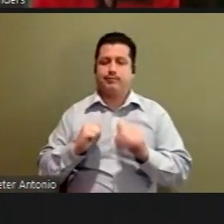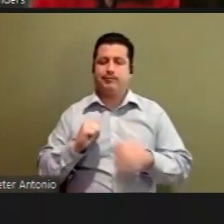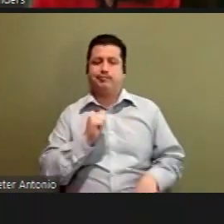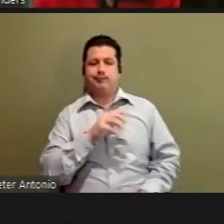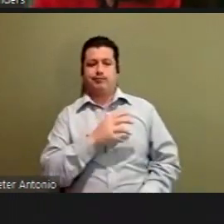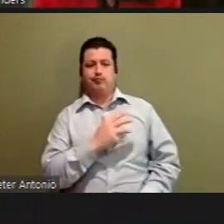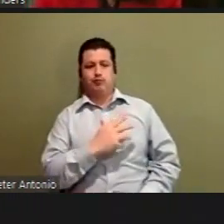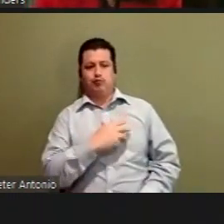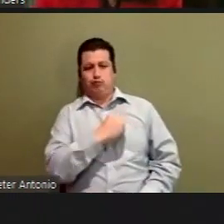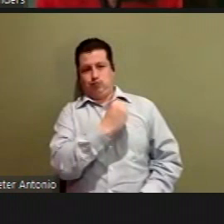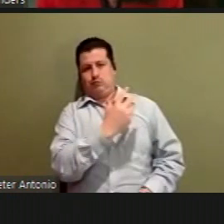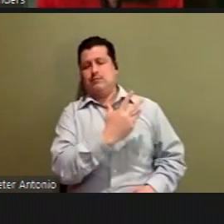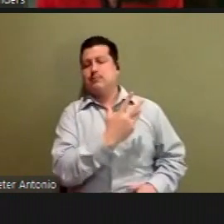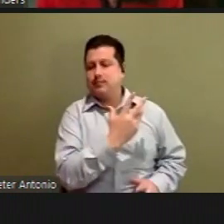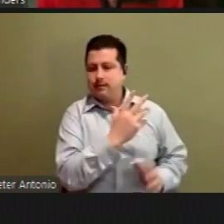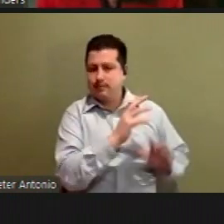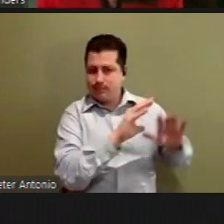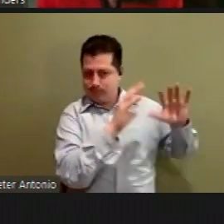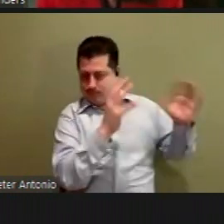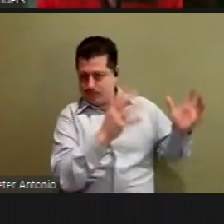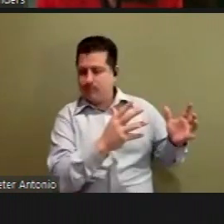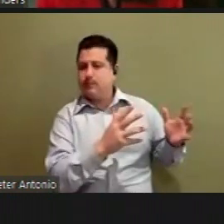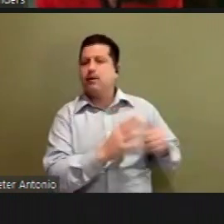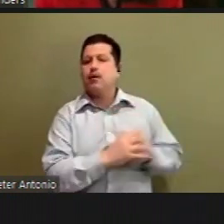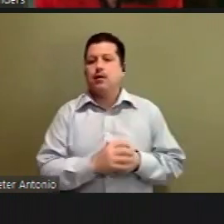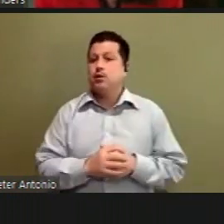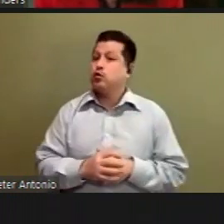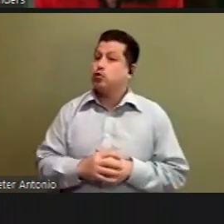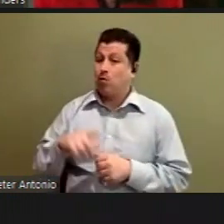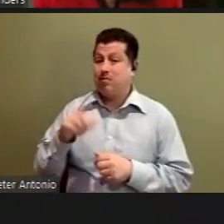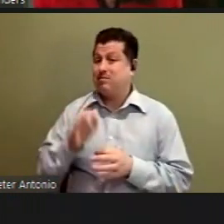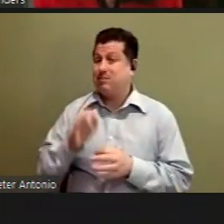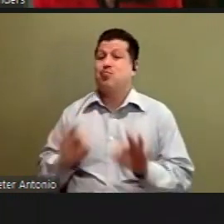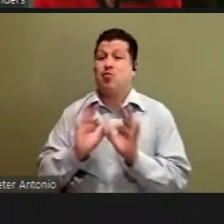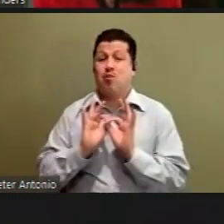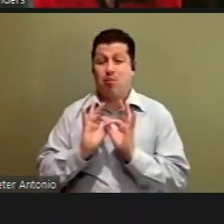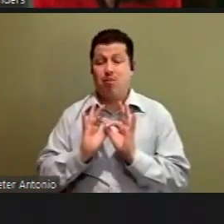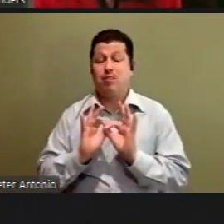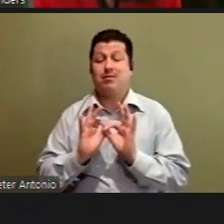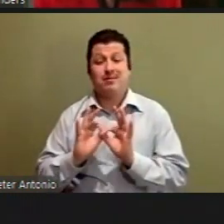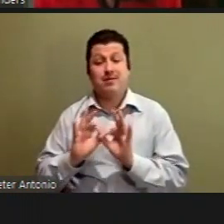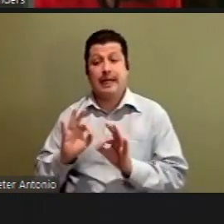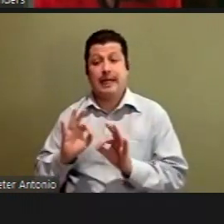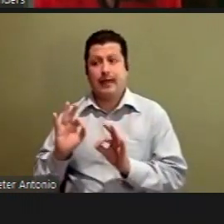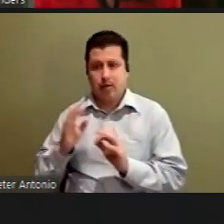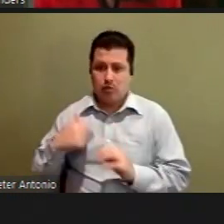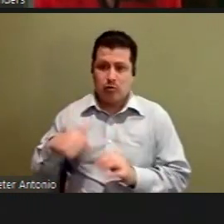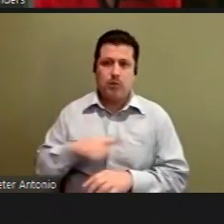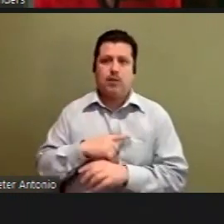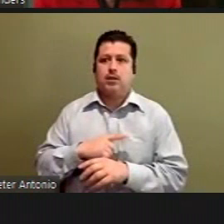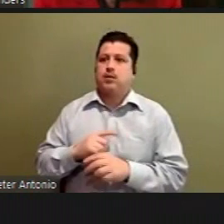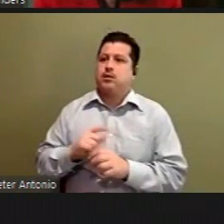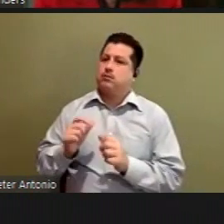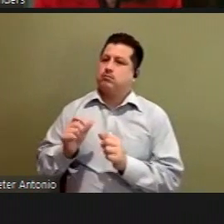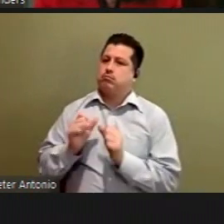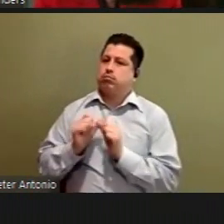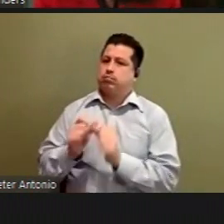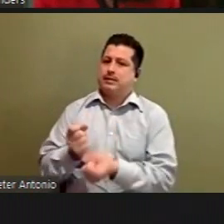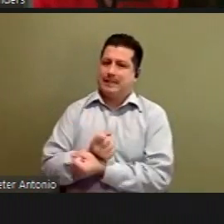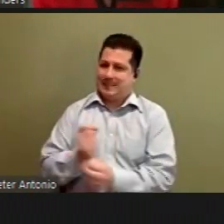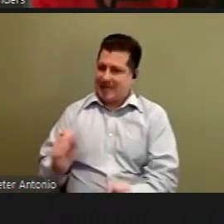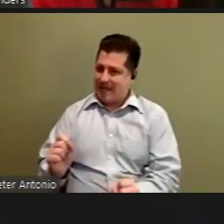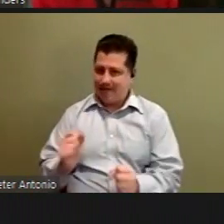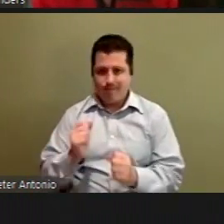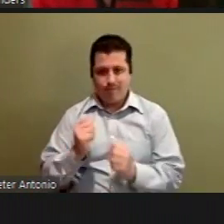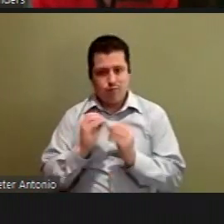the vaccine than really worrying about the safety and efficacy of the vaccine that hasn't had anyone die from it and has